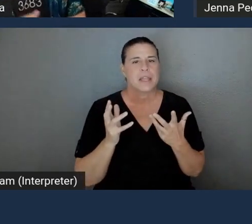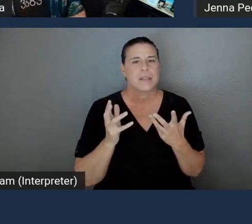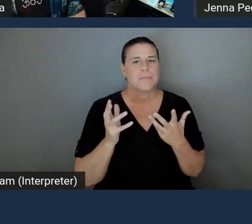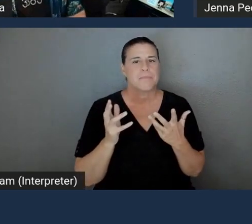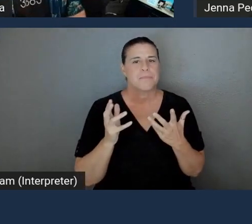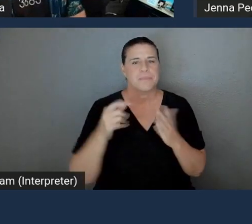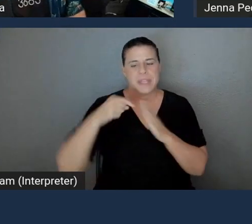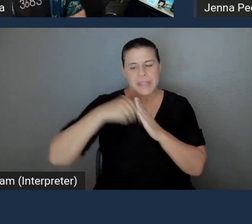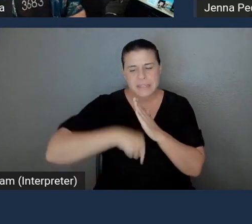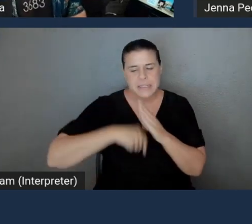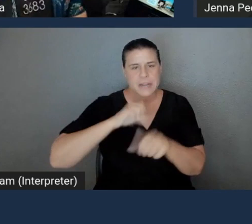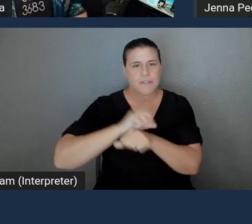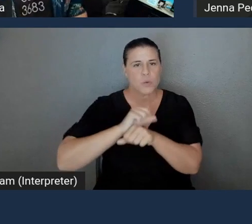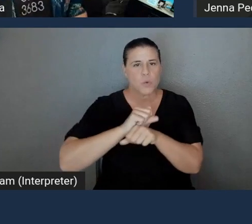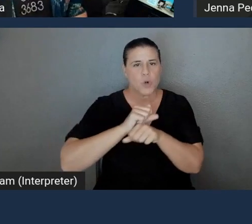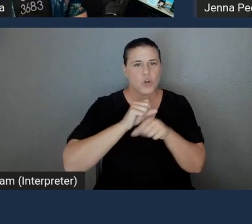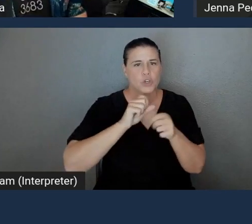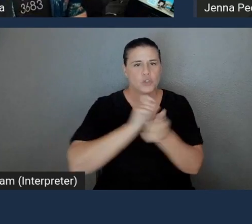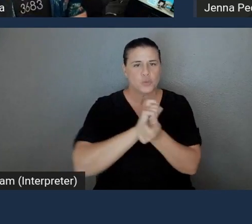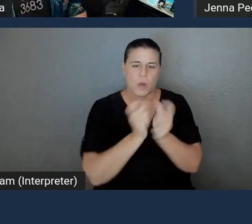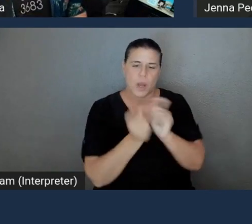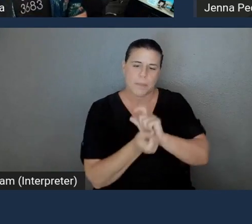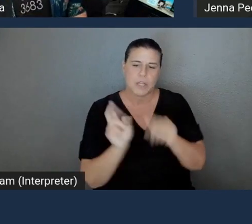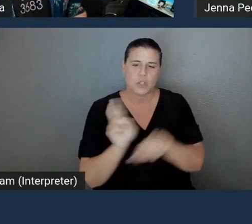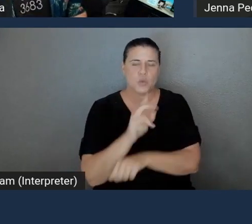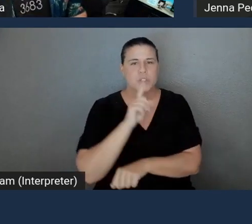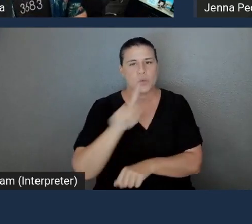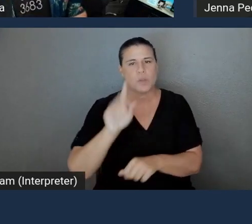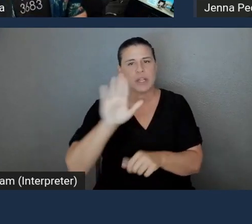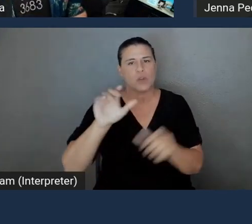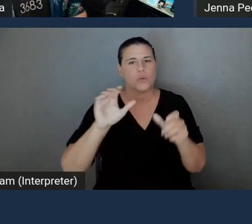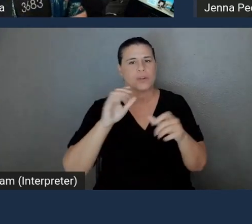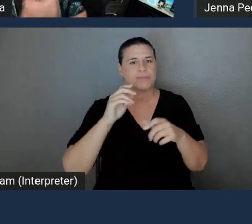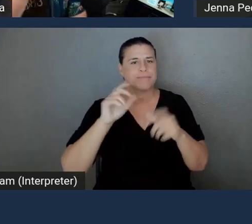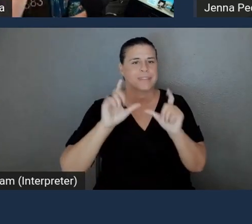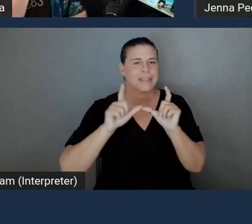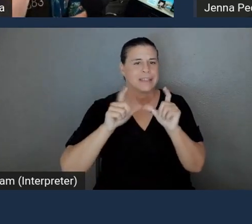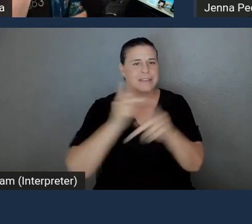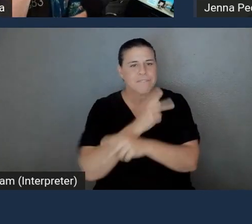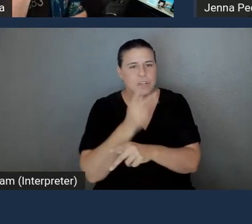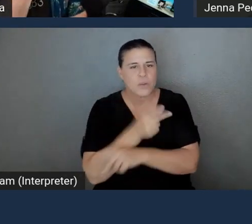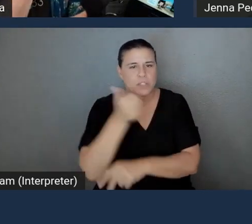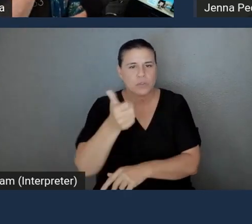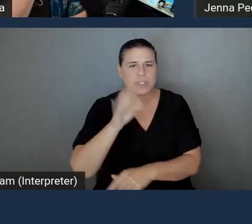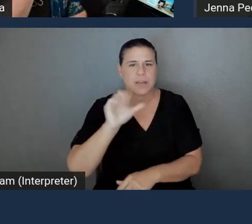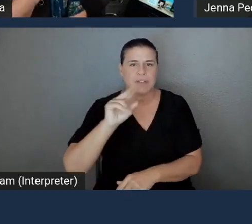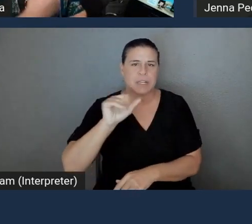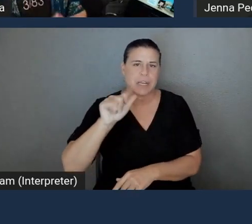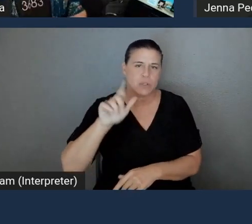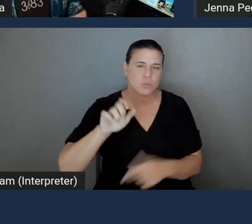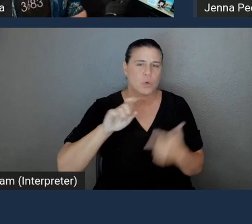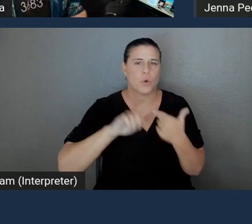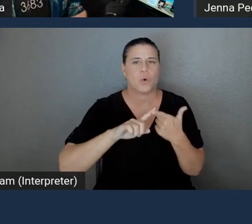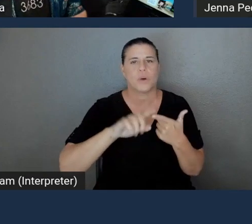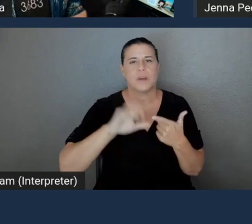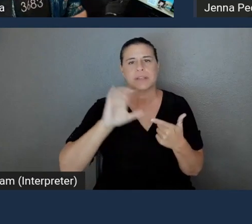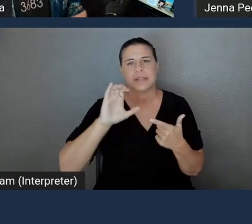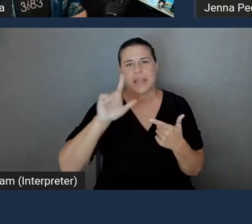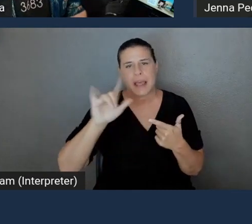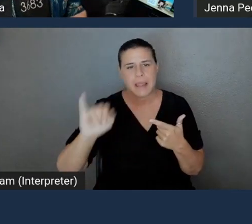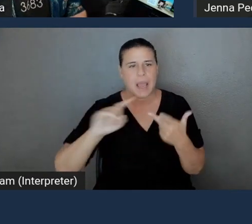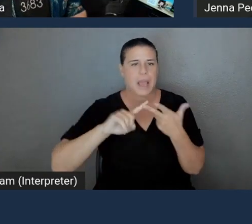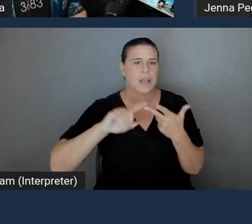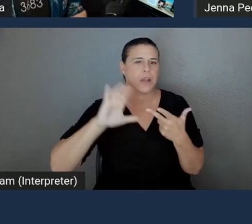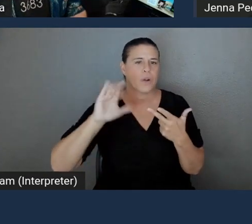the work to update this to start using it, is obviously the configuration yourself in the console, or maybe SDK, CLI, or